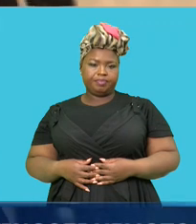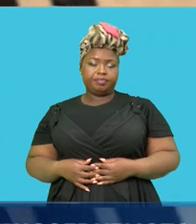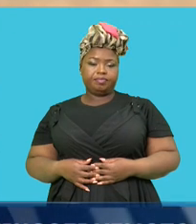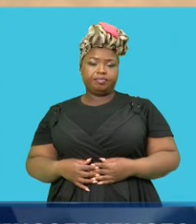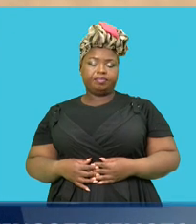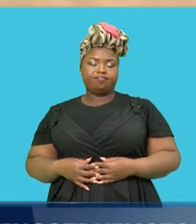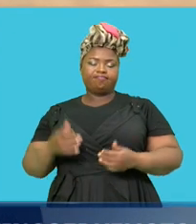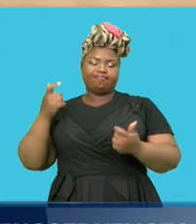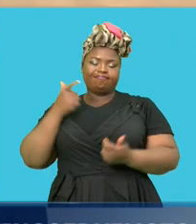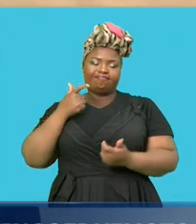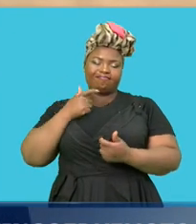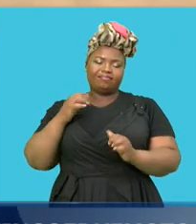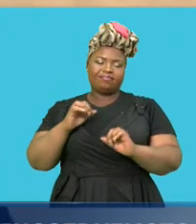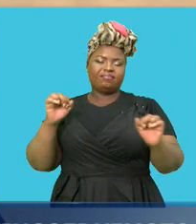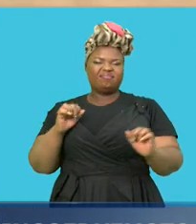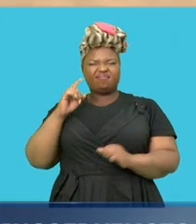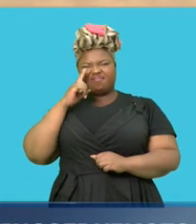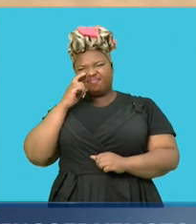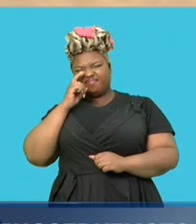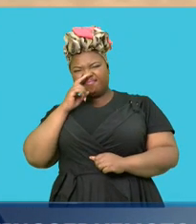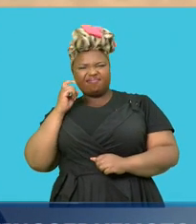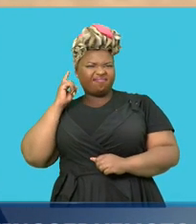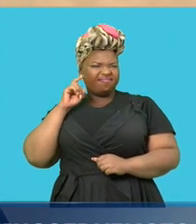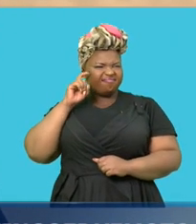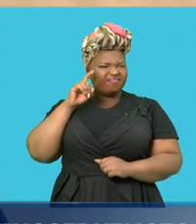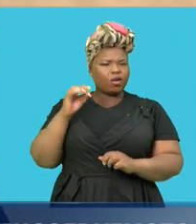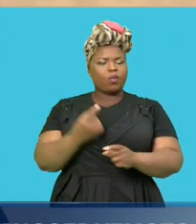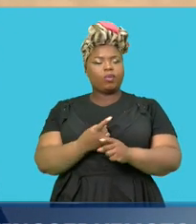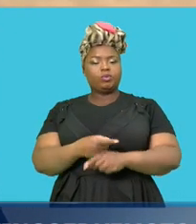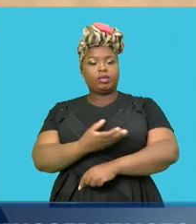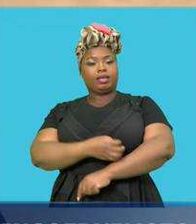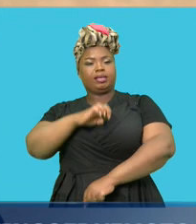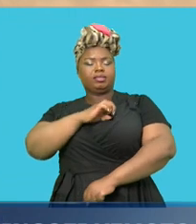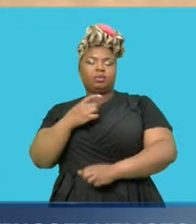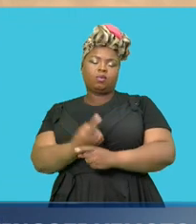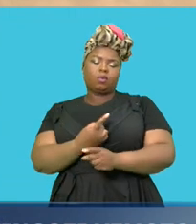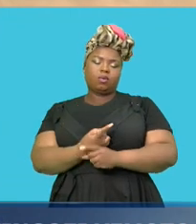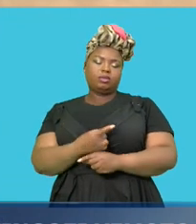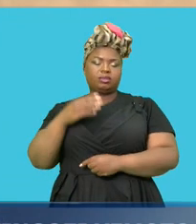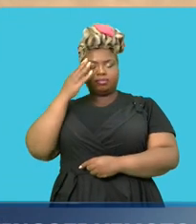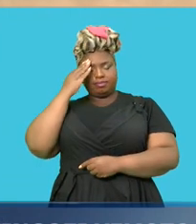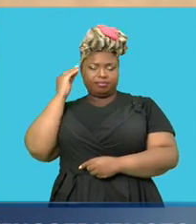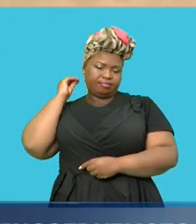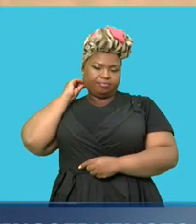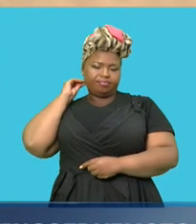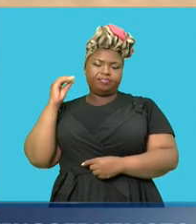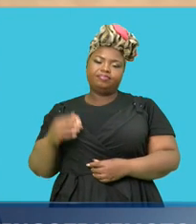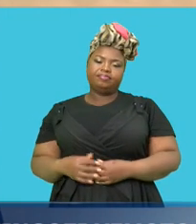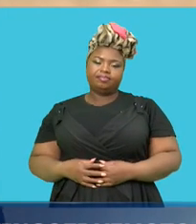Their laughter, curiosity, boundless energy will ever be etched in our